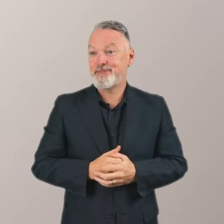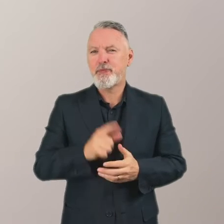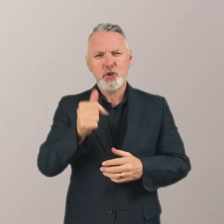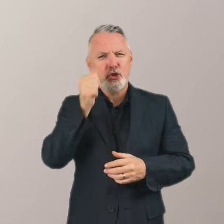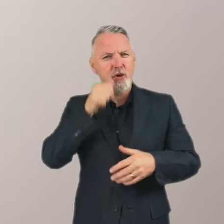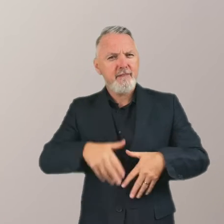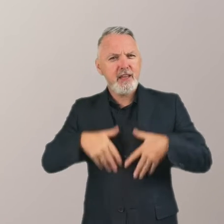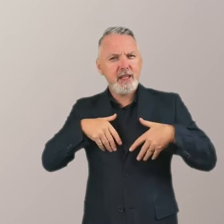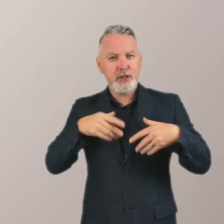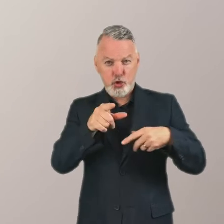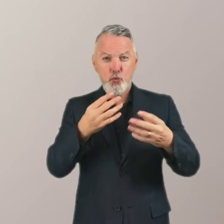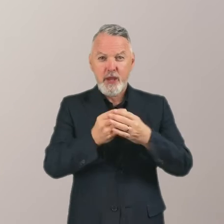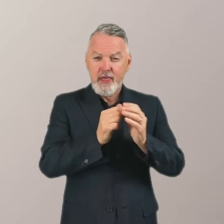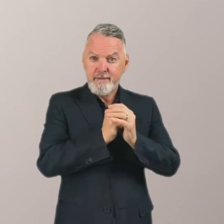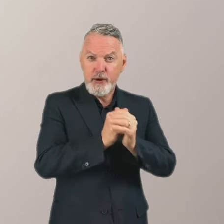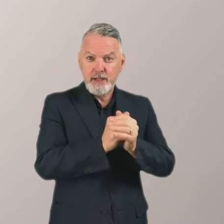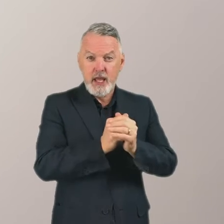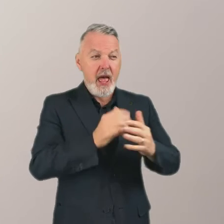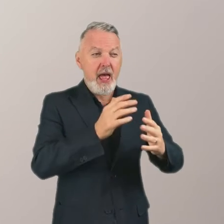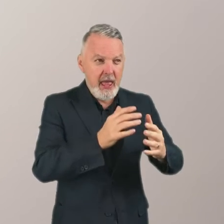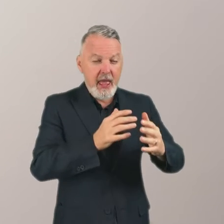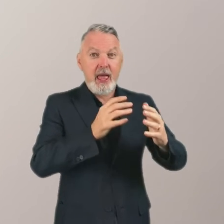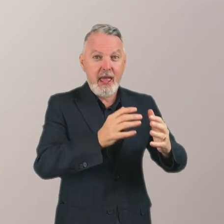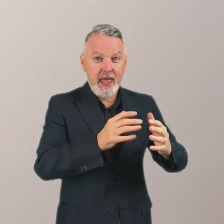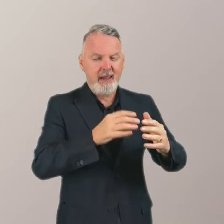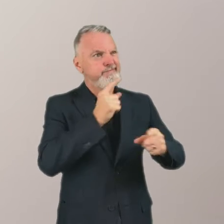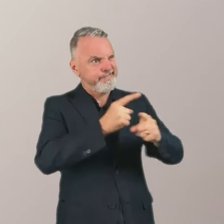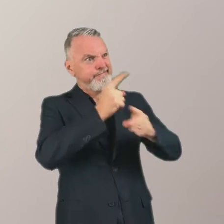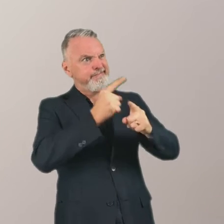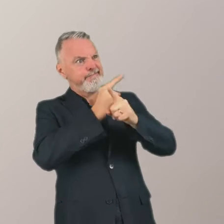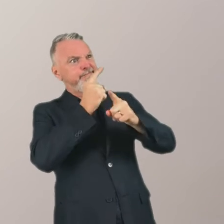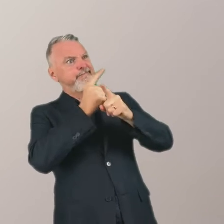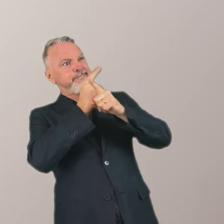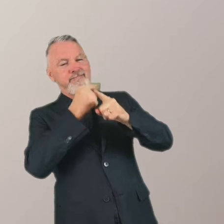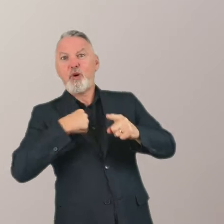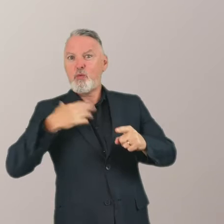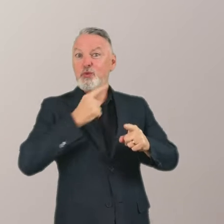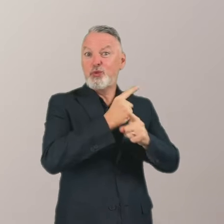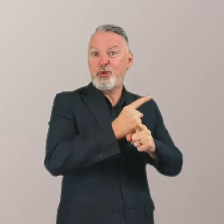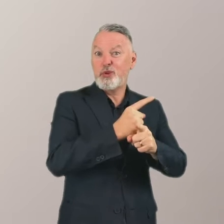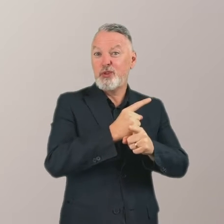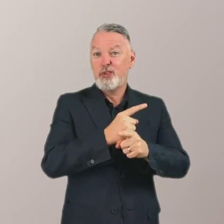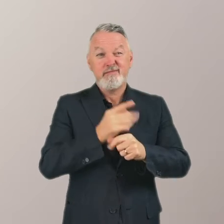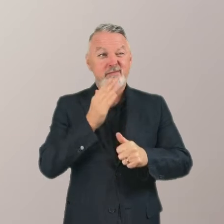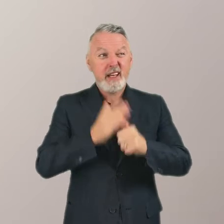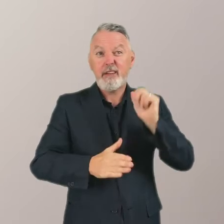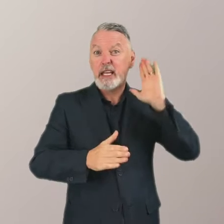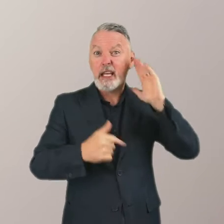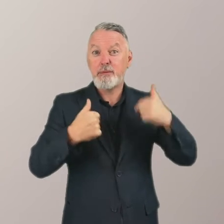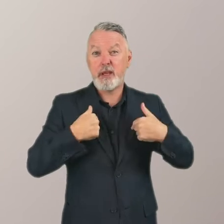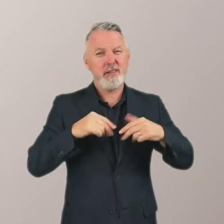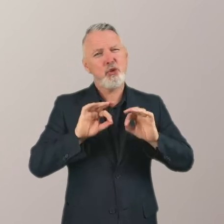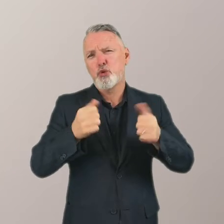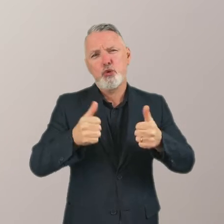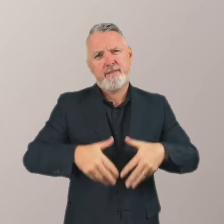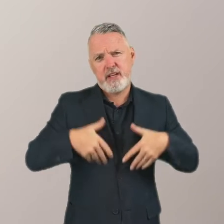You know that feeling when you're with your friends and you just can't get a word in? Or you keep getting spoken over? Not being heard is a really bad feeling. And when